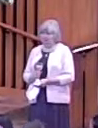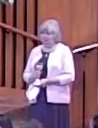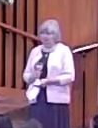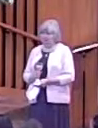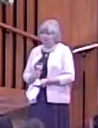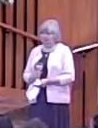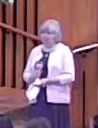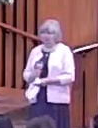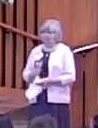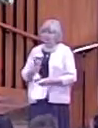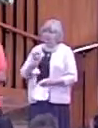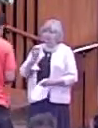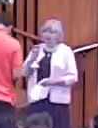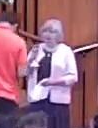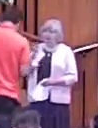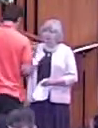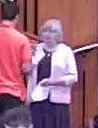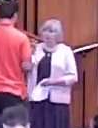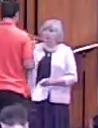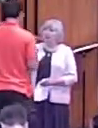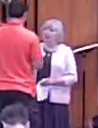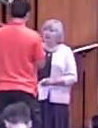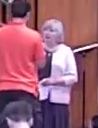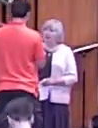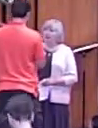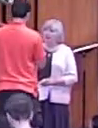On in my